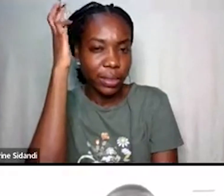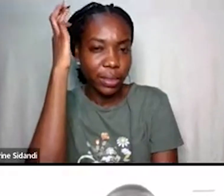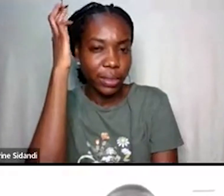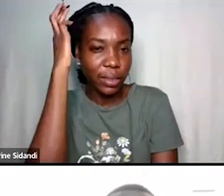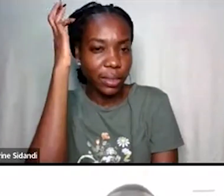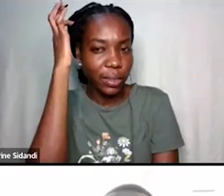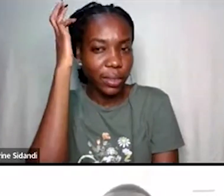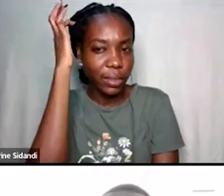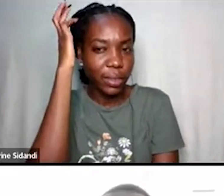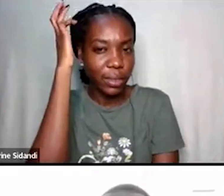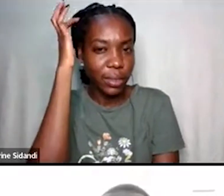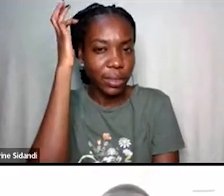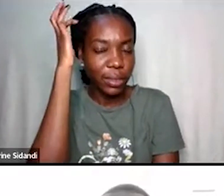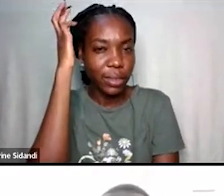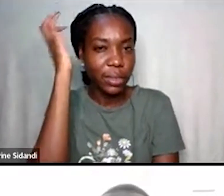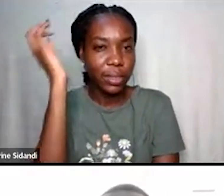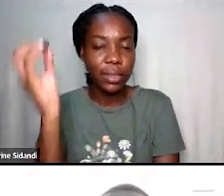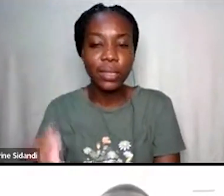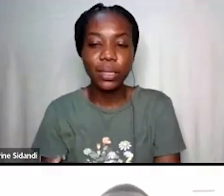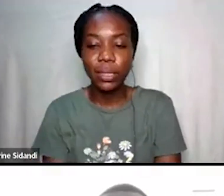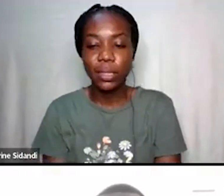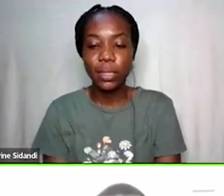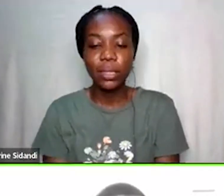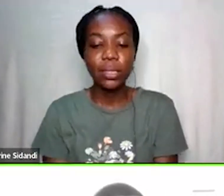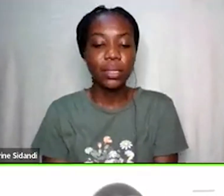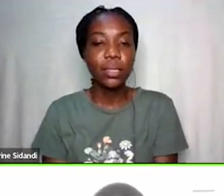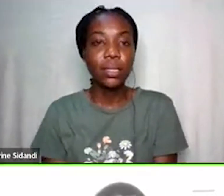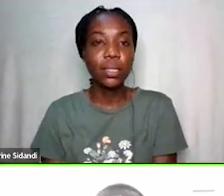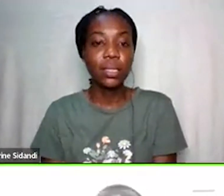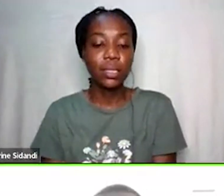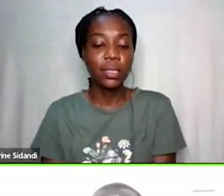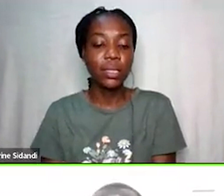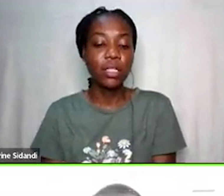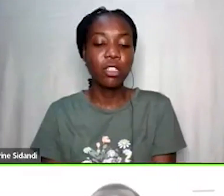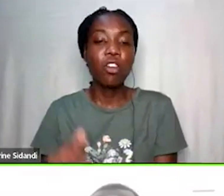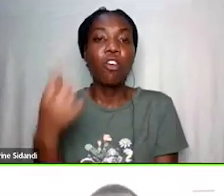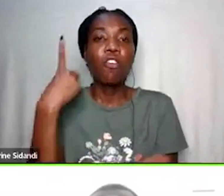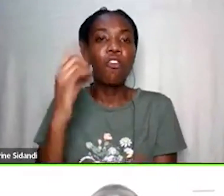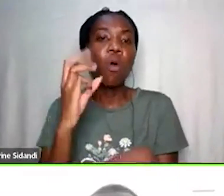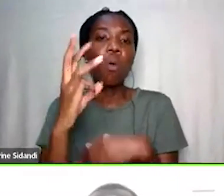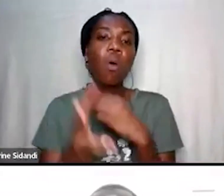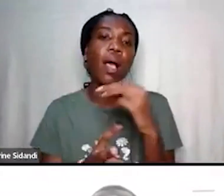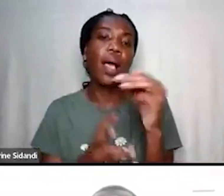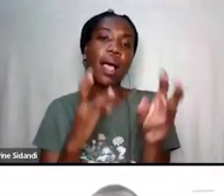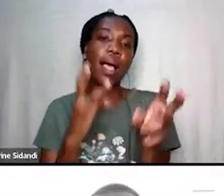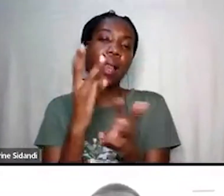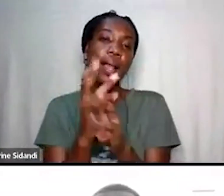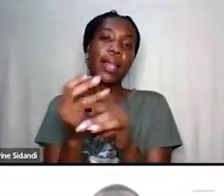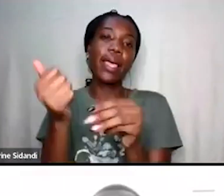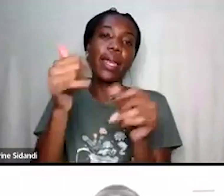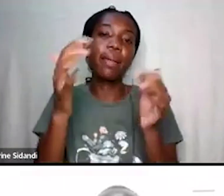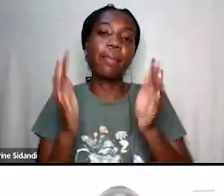Who is asking? Is there? No, it is not restricted to Kenyans only. It is for the world over. Anyone on this call, you